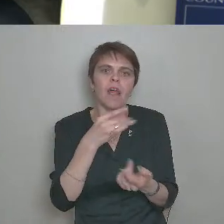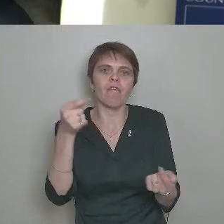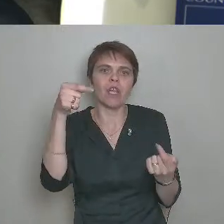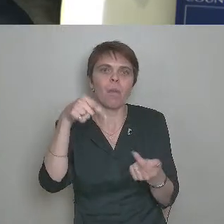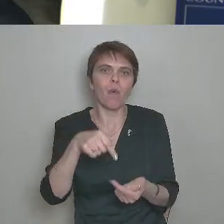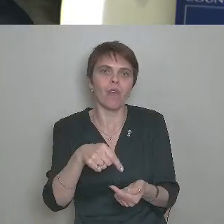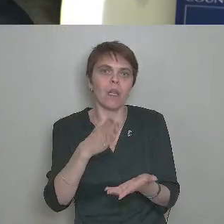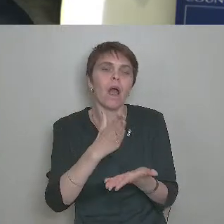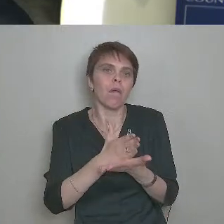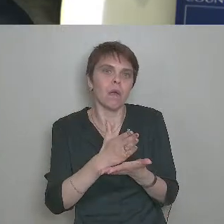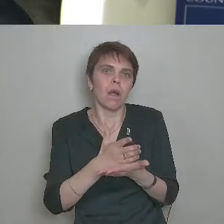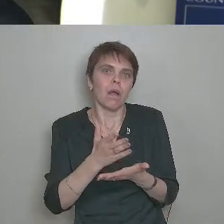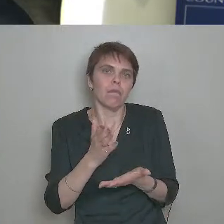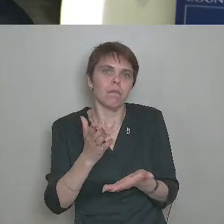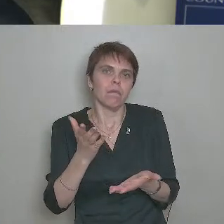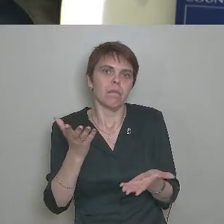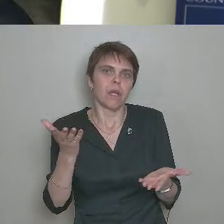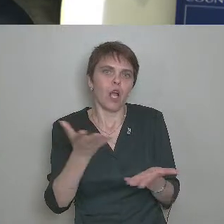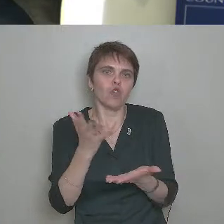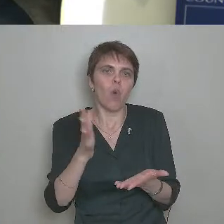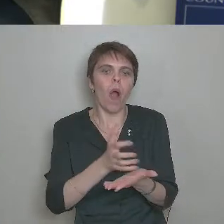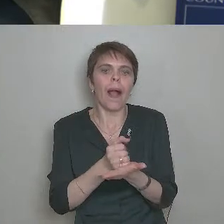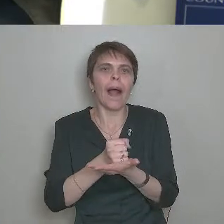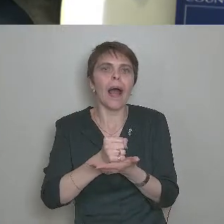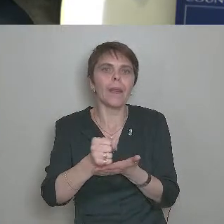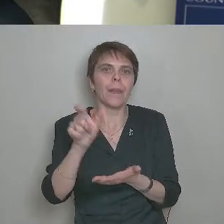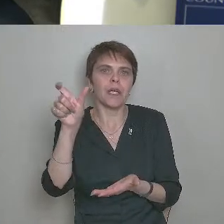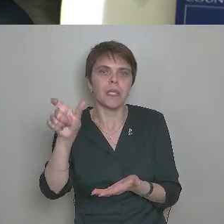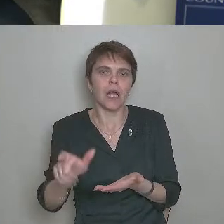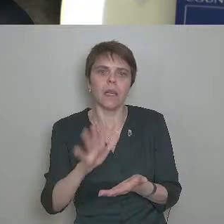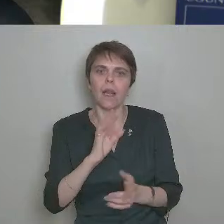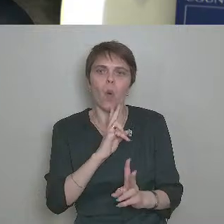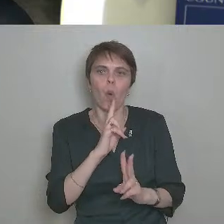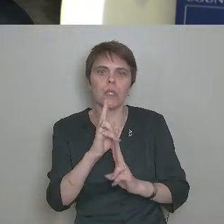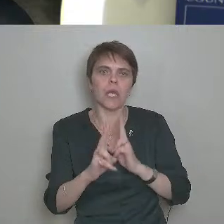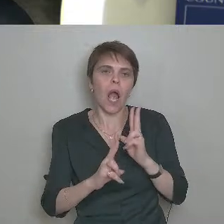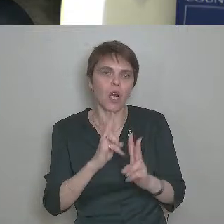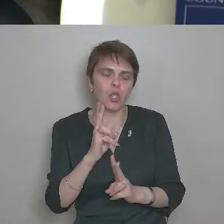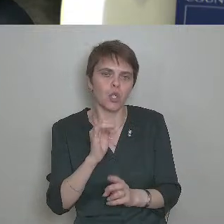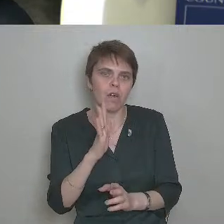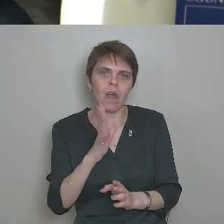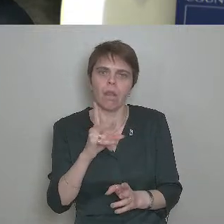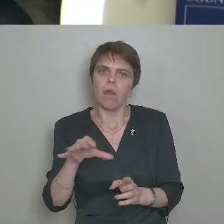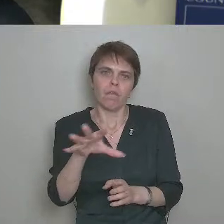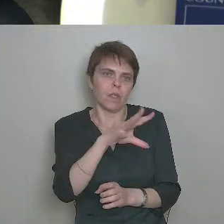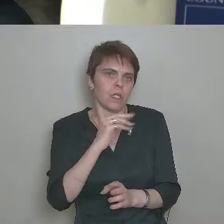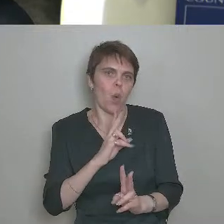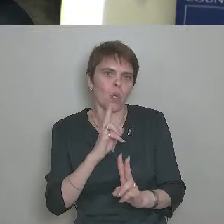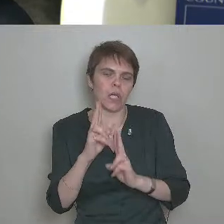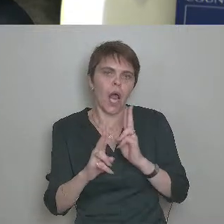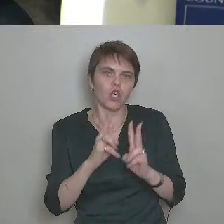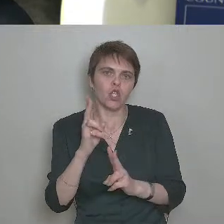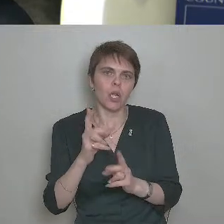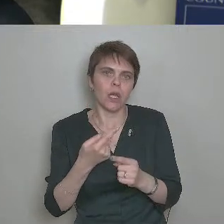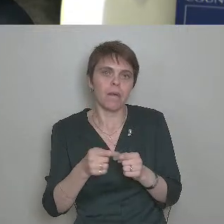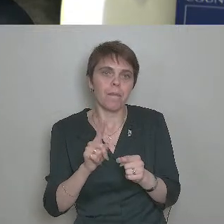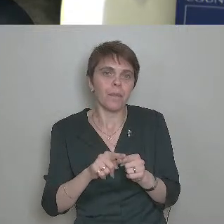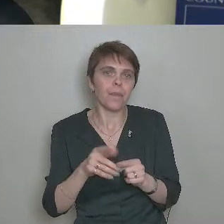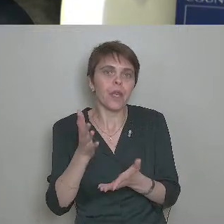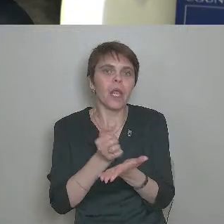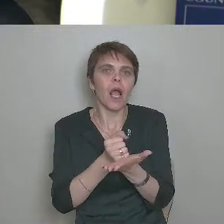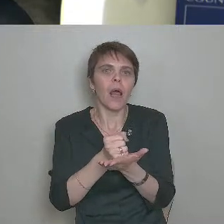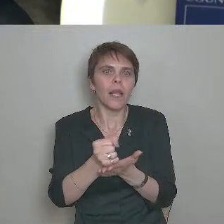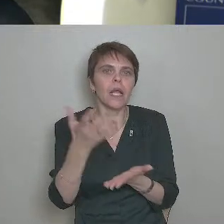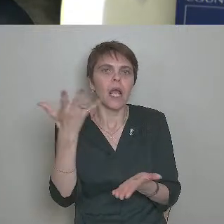if document is missing, so that an excessive requirement. But if the candidate does not contest that, not everybody is going to contest it.